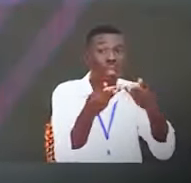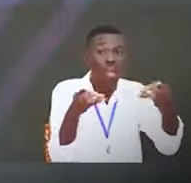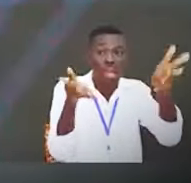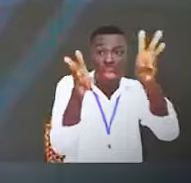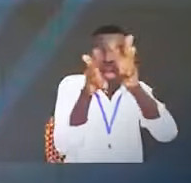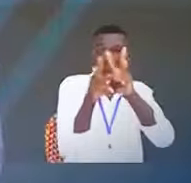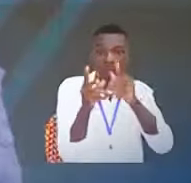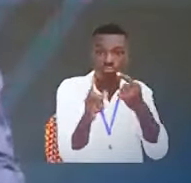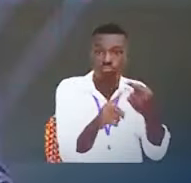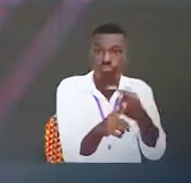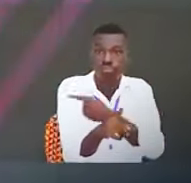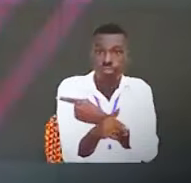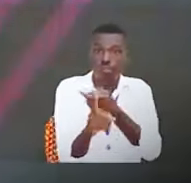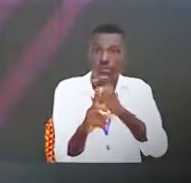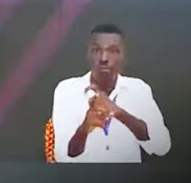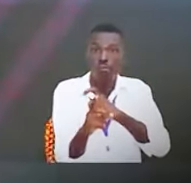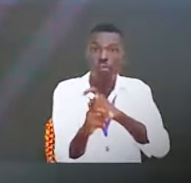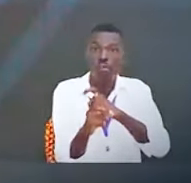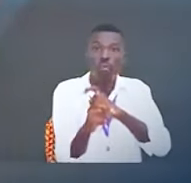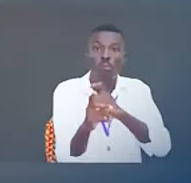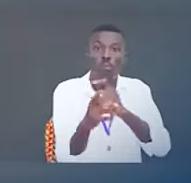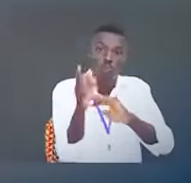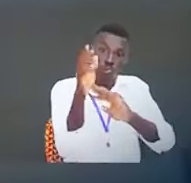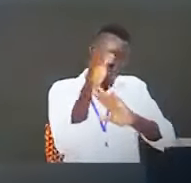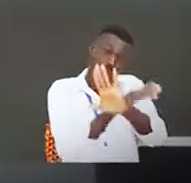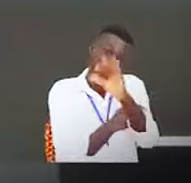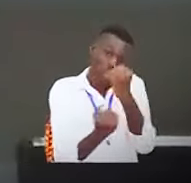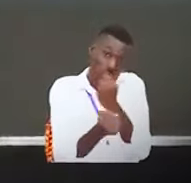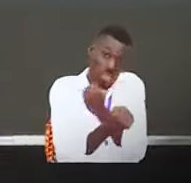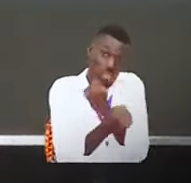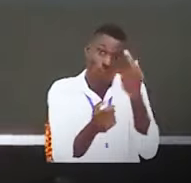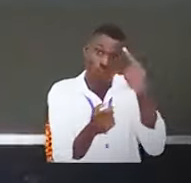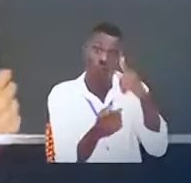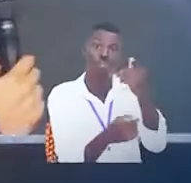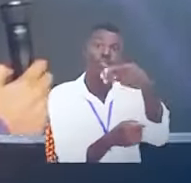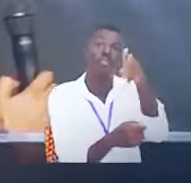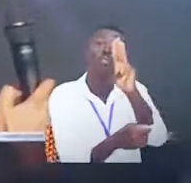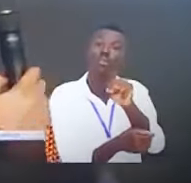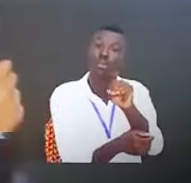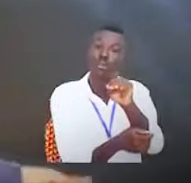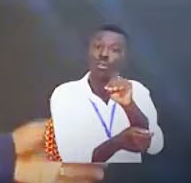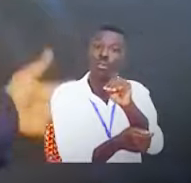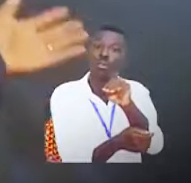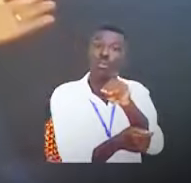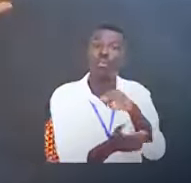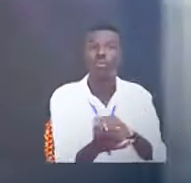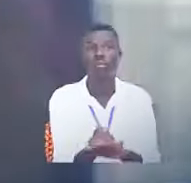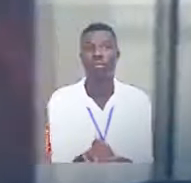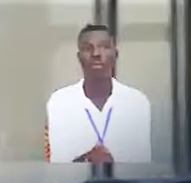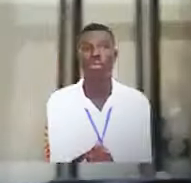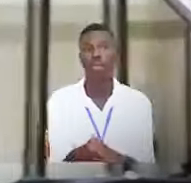for them. I like this one. Now,